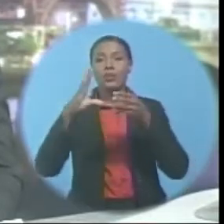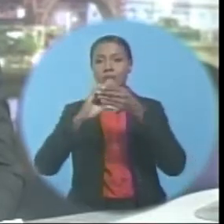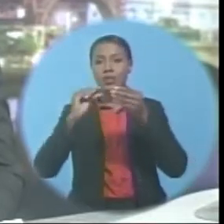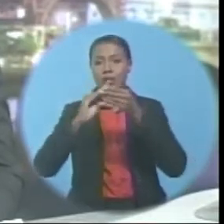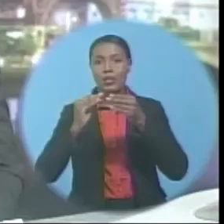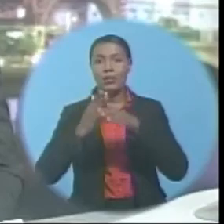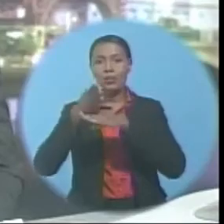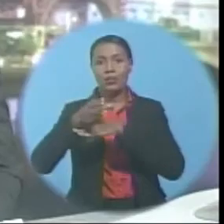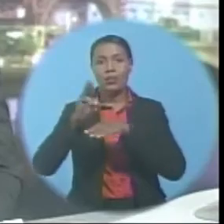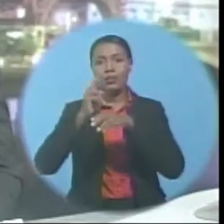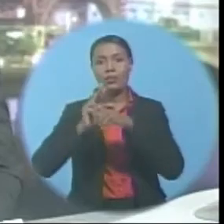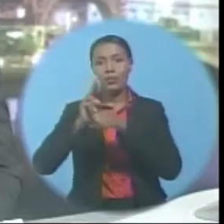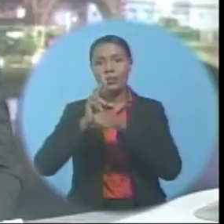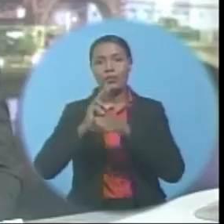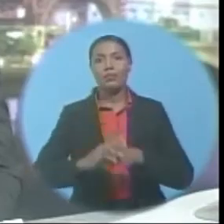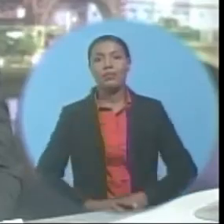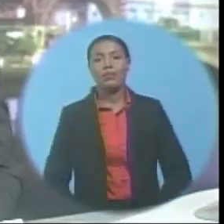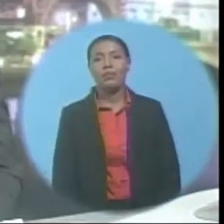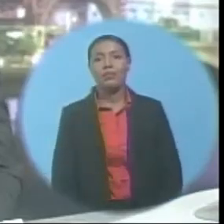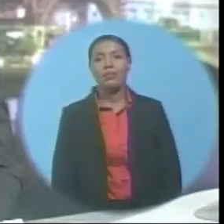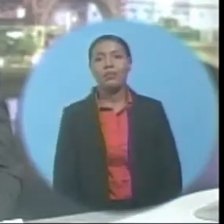across our region.